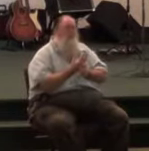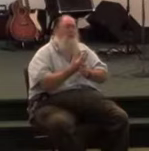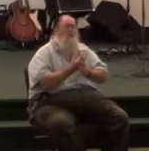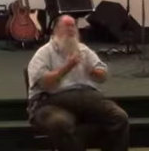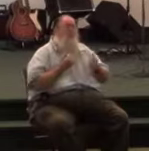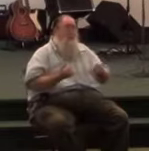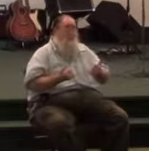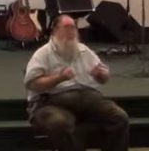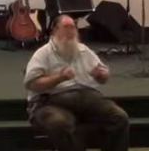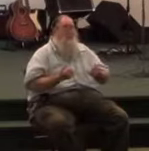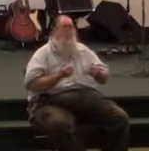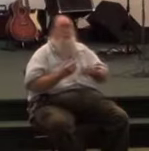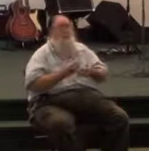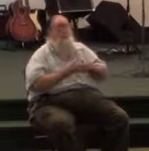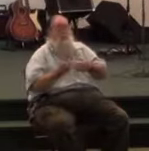week